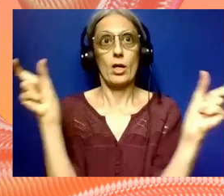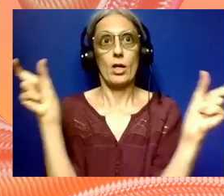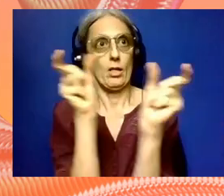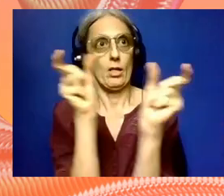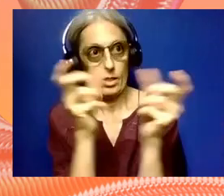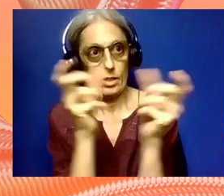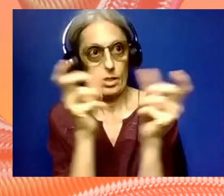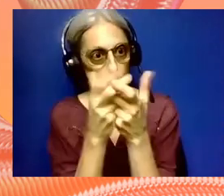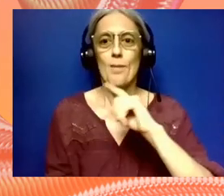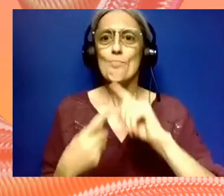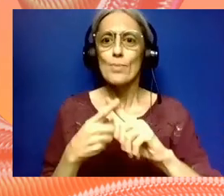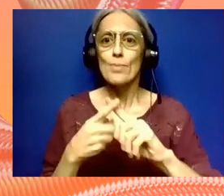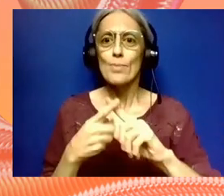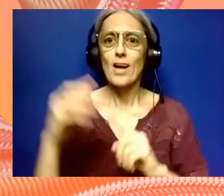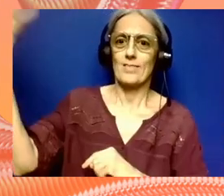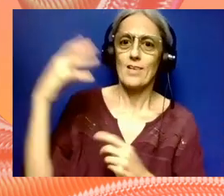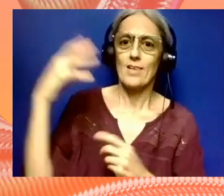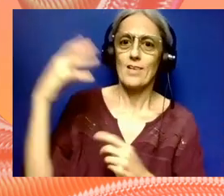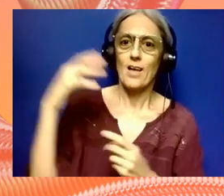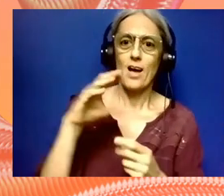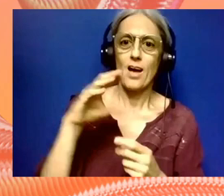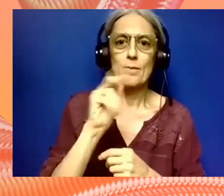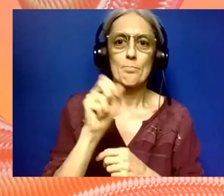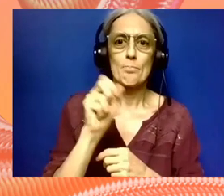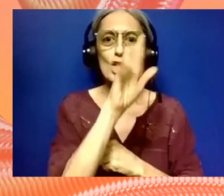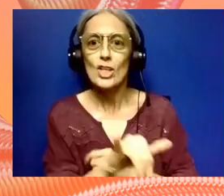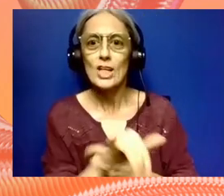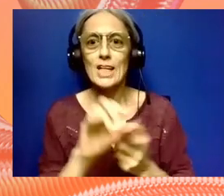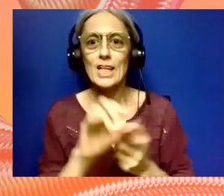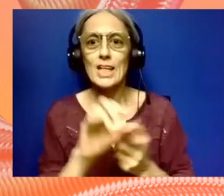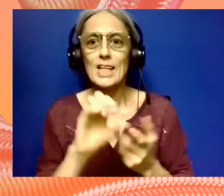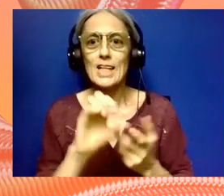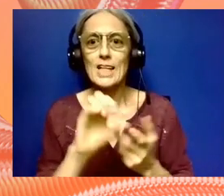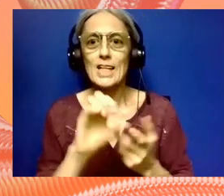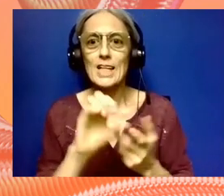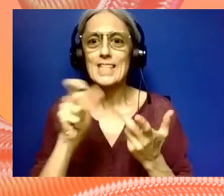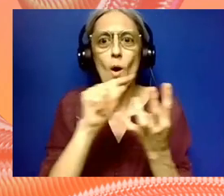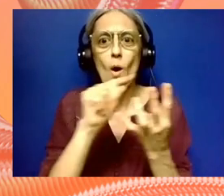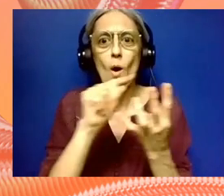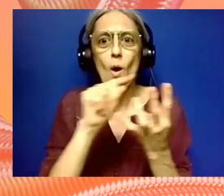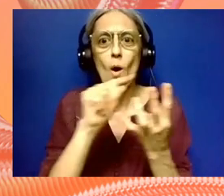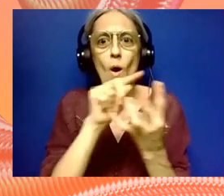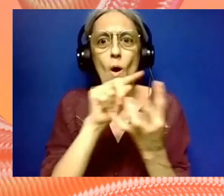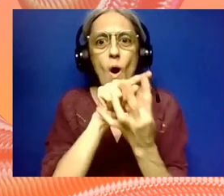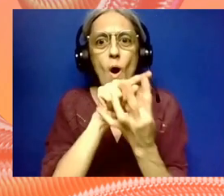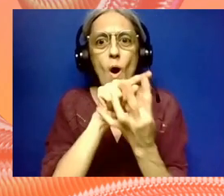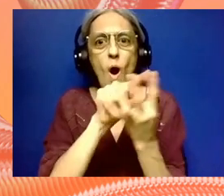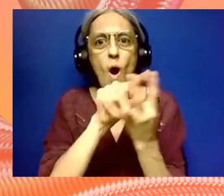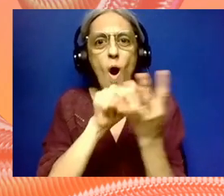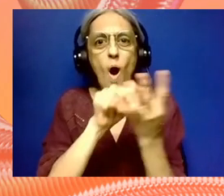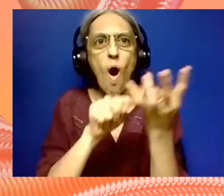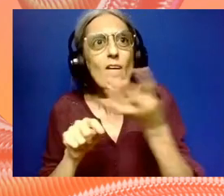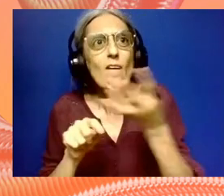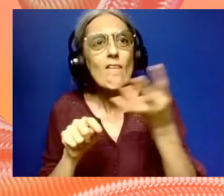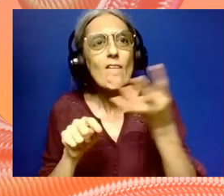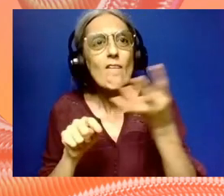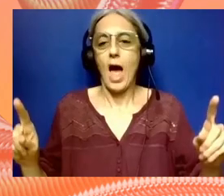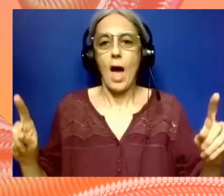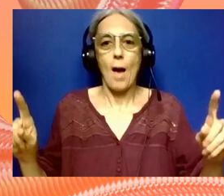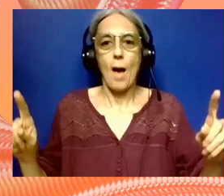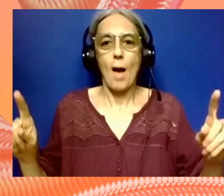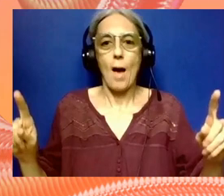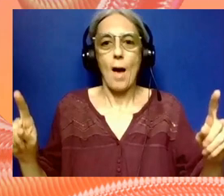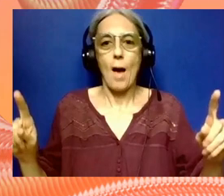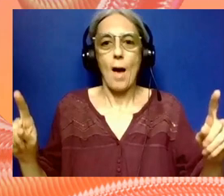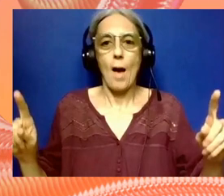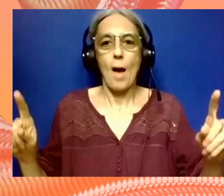the sun, Mercury, Saturn, and Pluto all came together in a conjunction, in a collision, we could say, at the top of the year. And so it